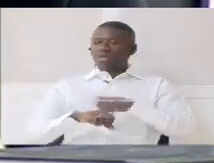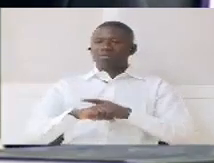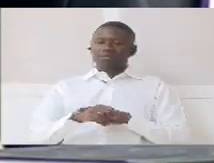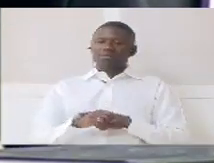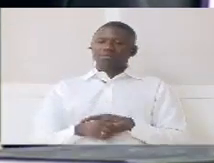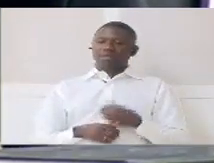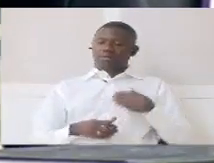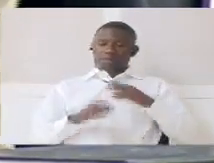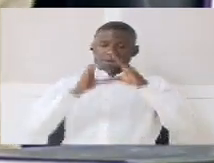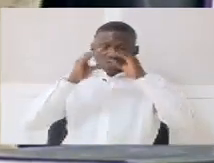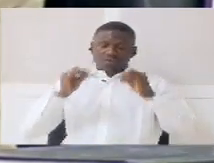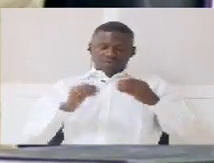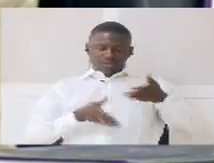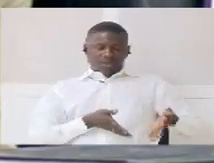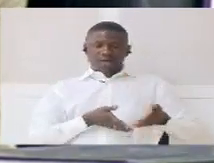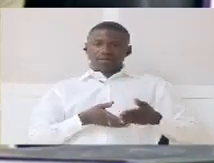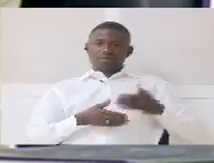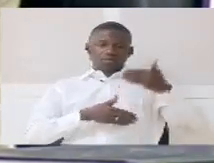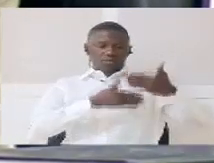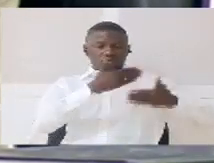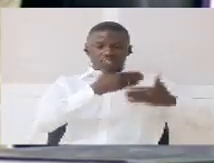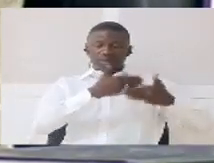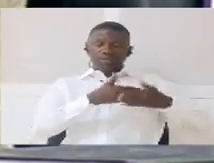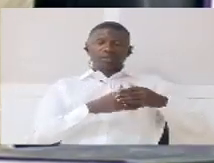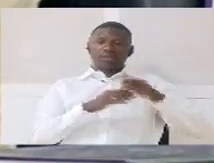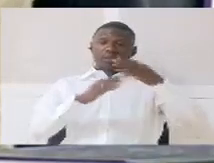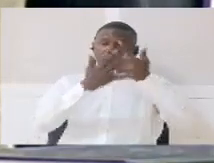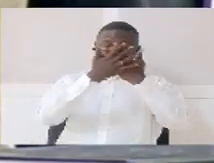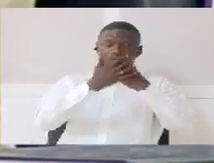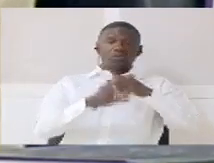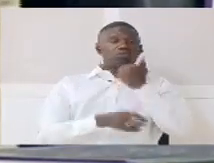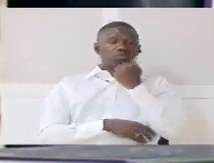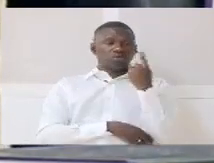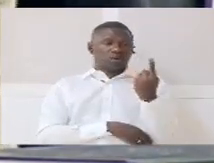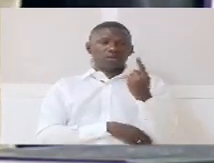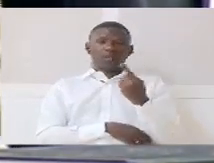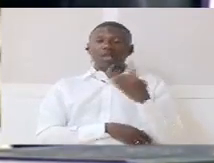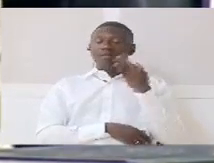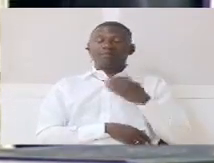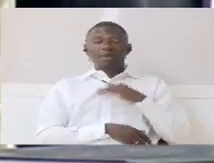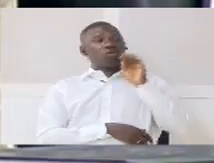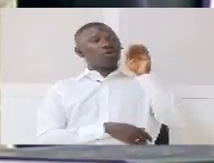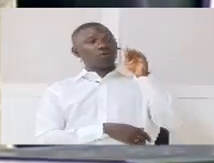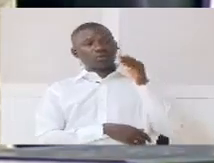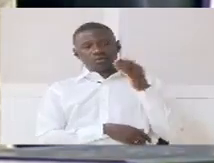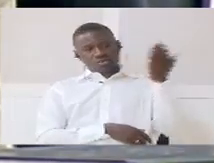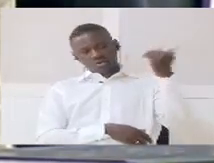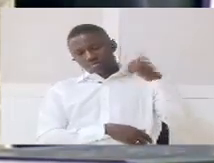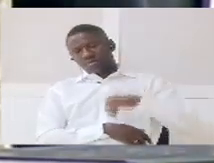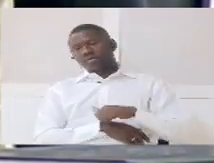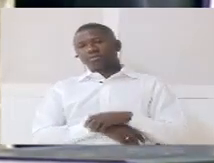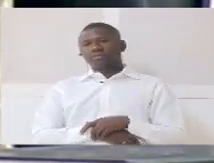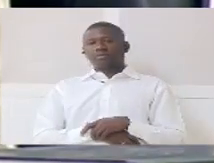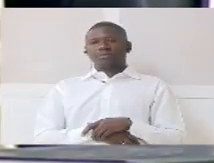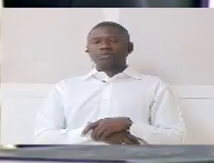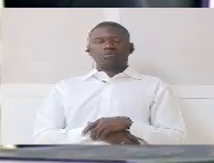responsibilities. My office is Omar Beshelo Minto number one. Omar is in cell number one. Even if I call him, he can come to my